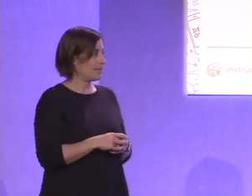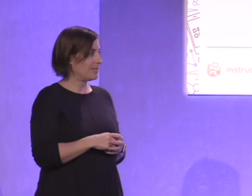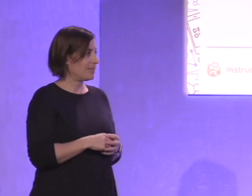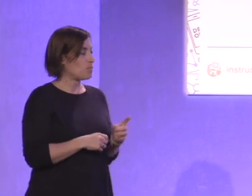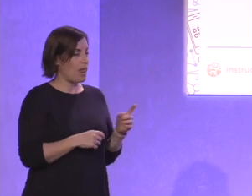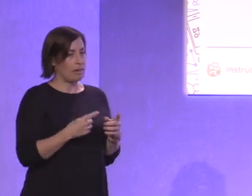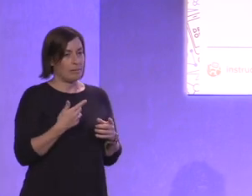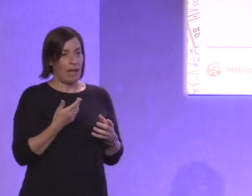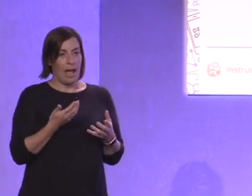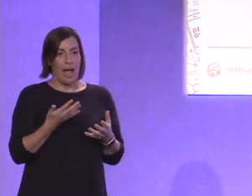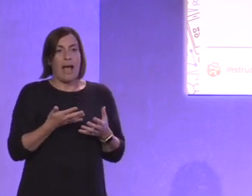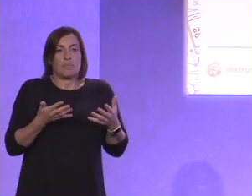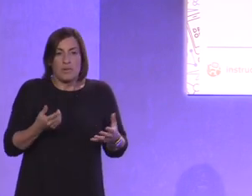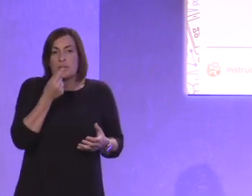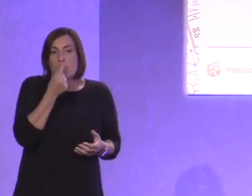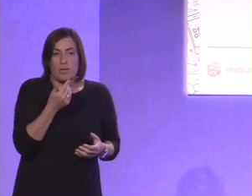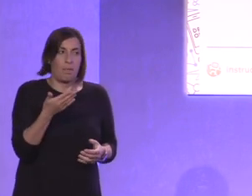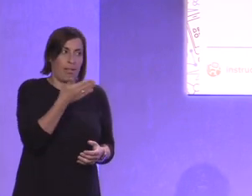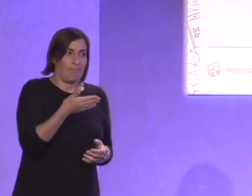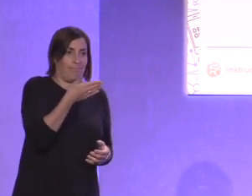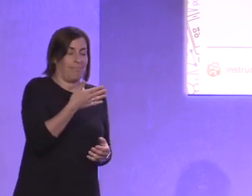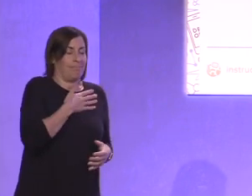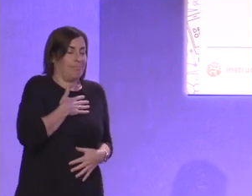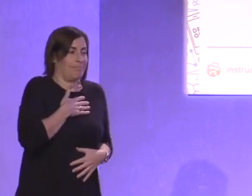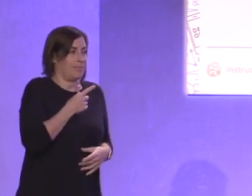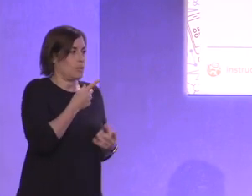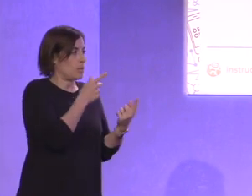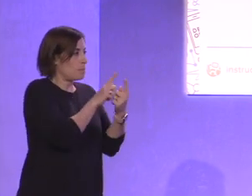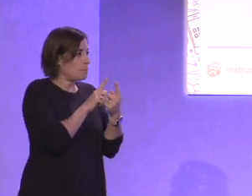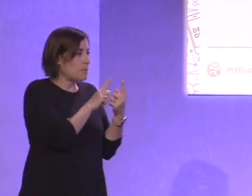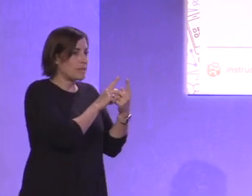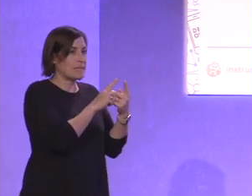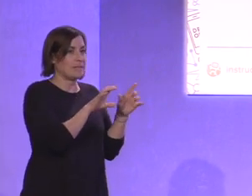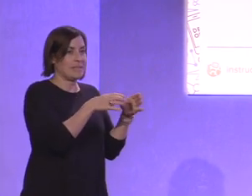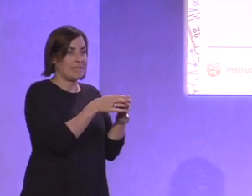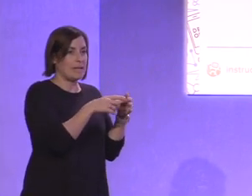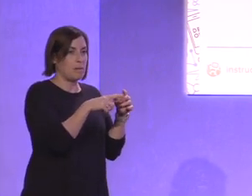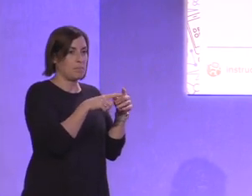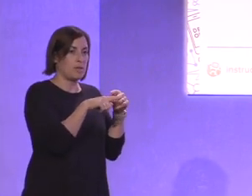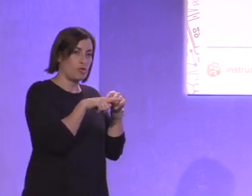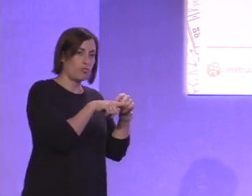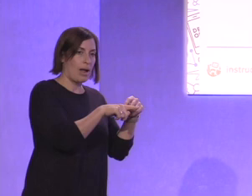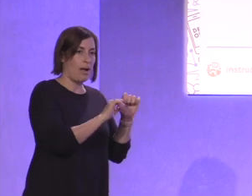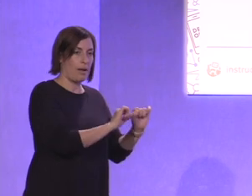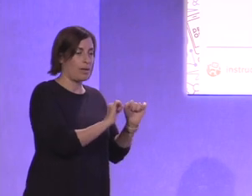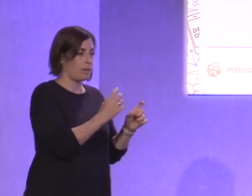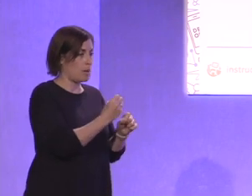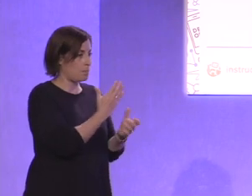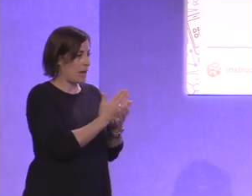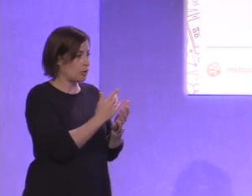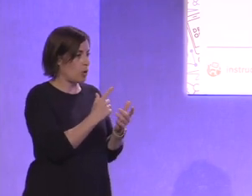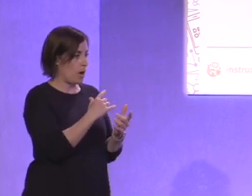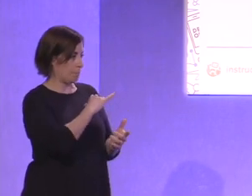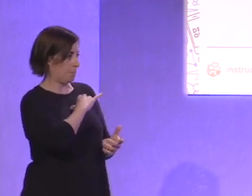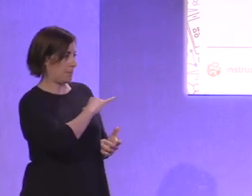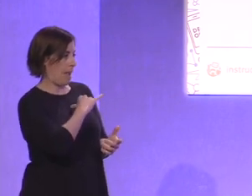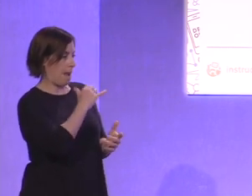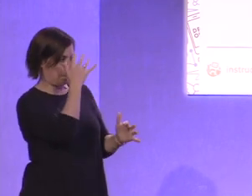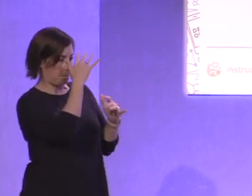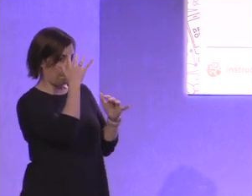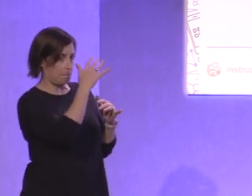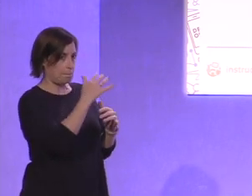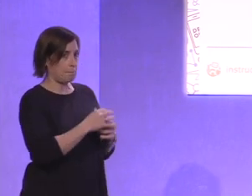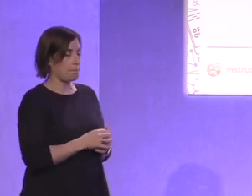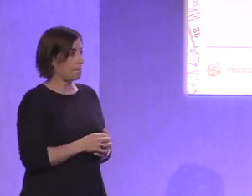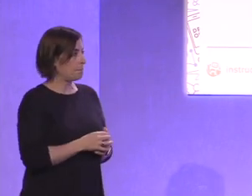as often as possible, we go to Denver just to meet the Tracker team and to make sure that we're on the same page, that there is